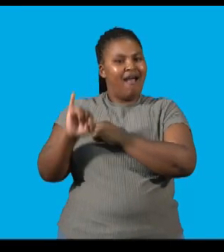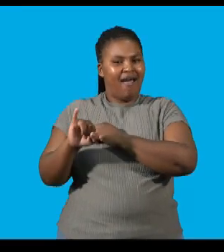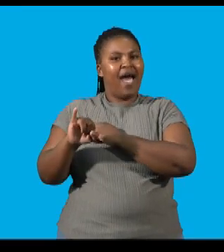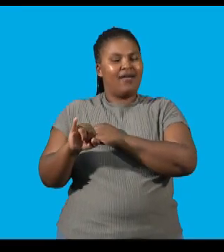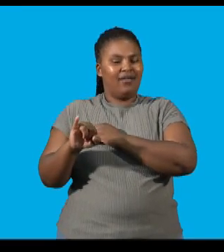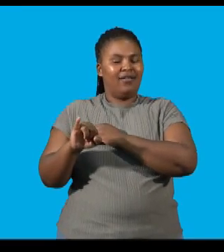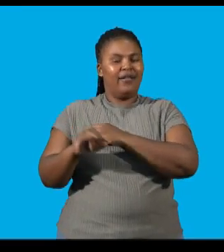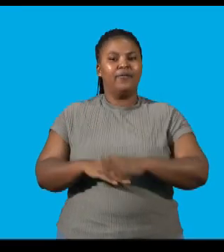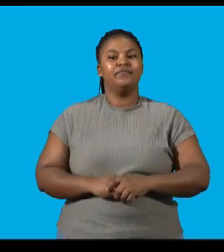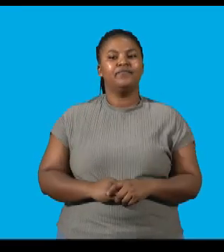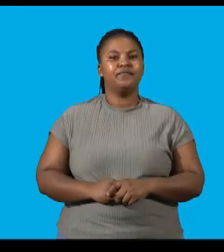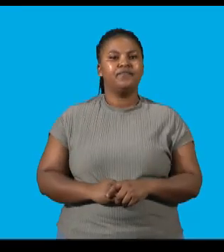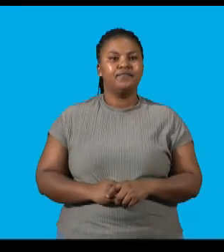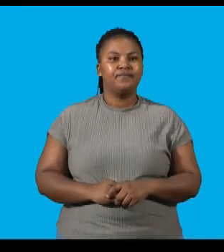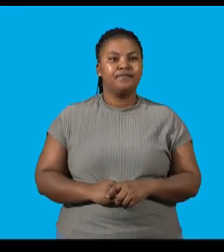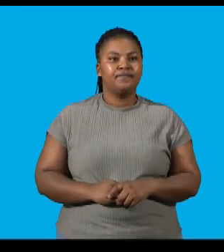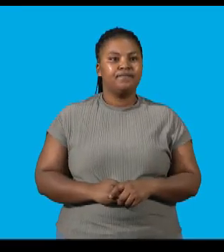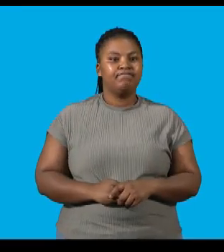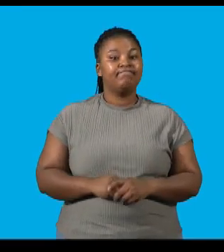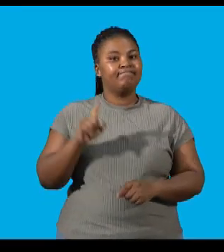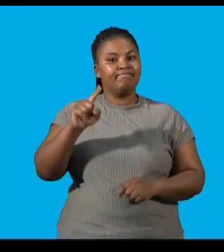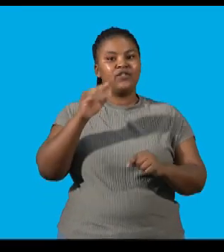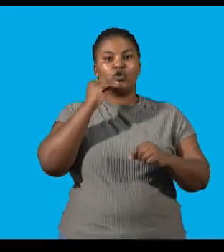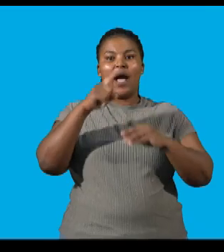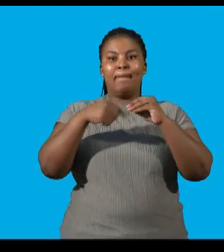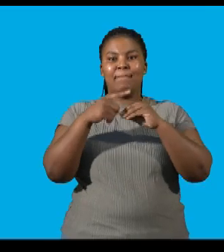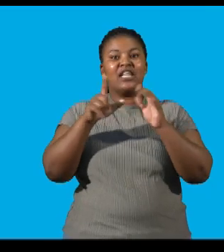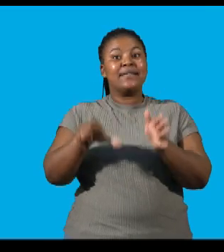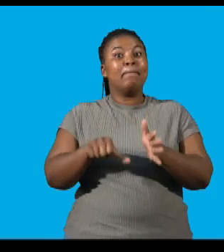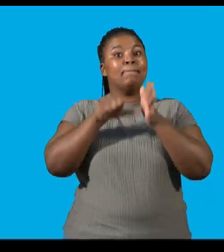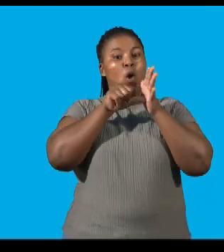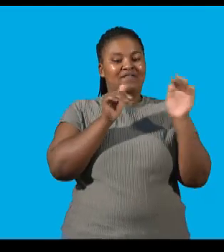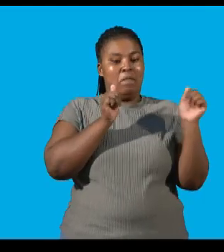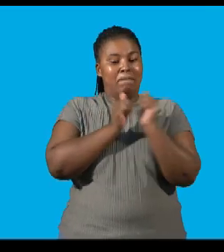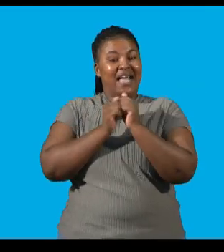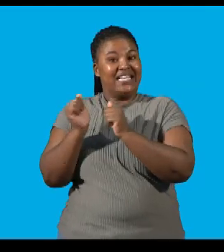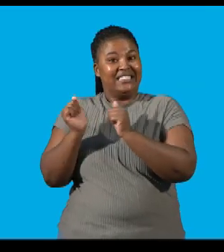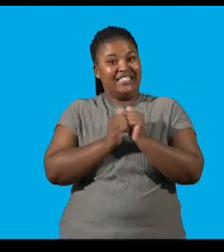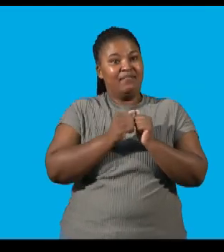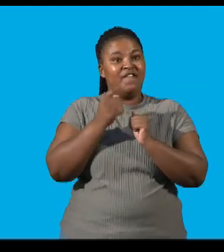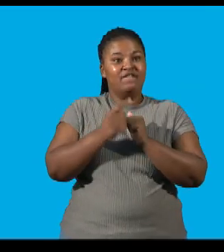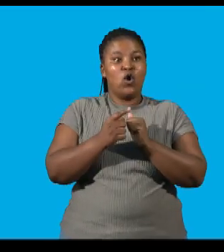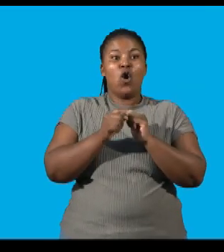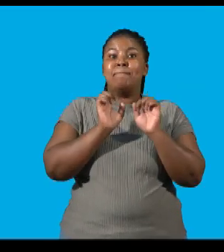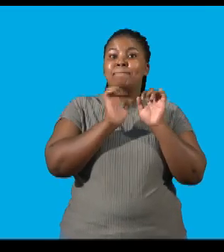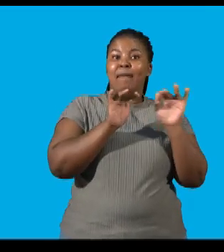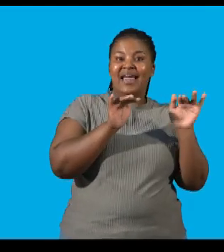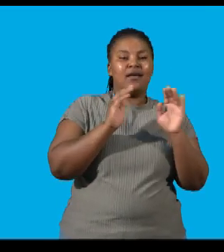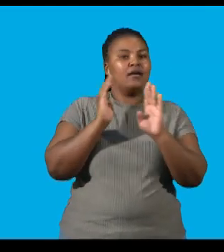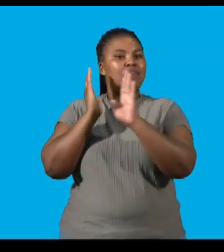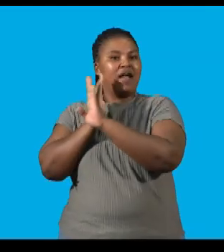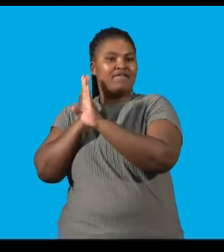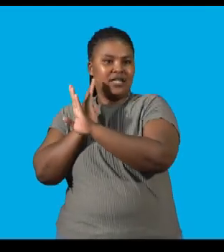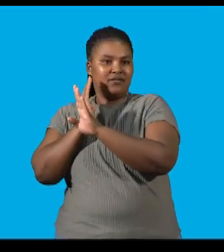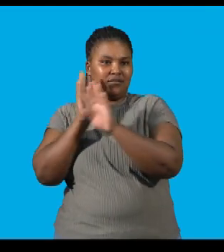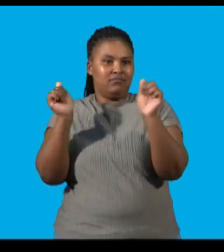development initiatives. So talking about importance of the partnership between the public sector and the